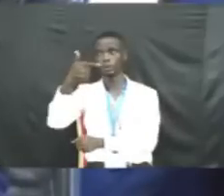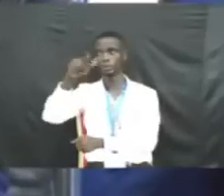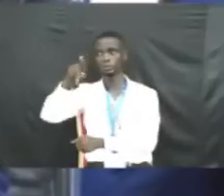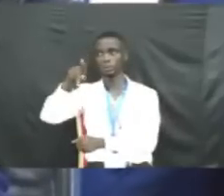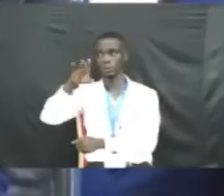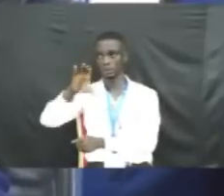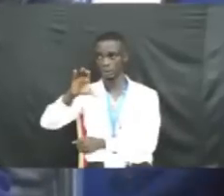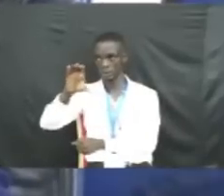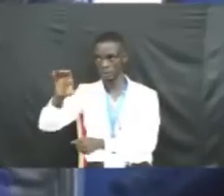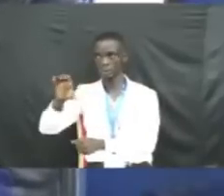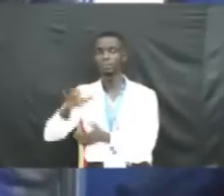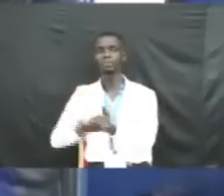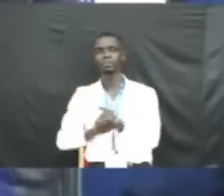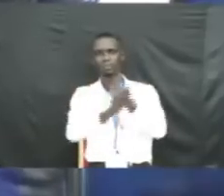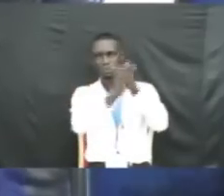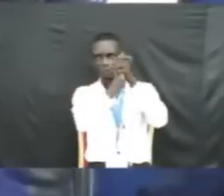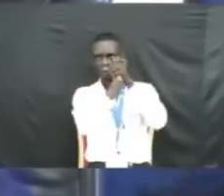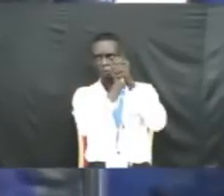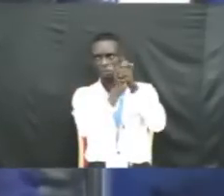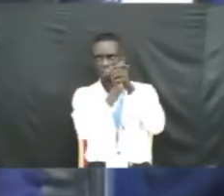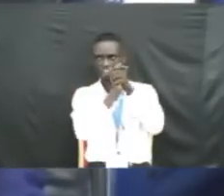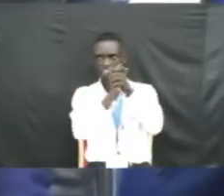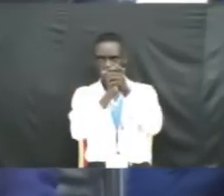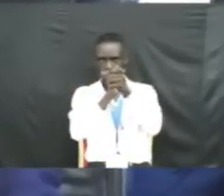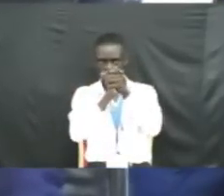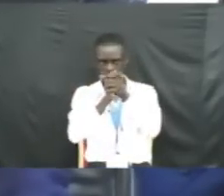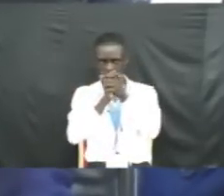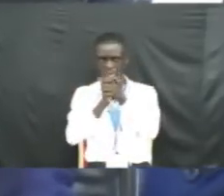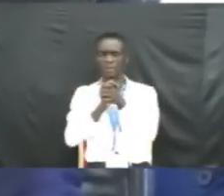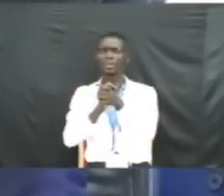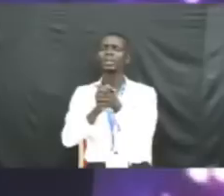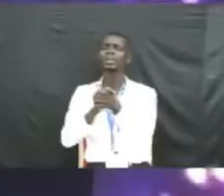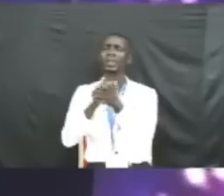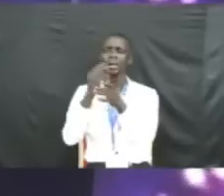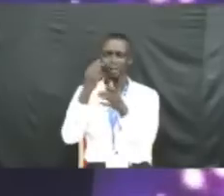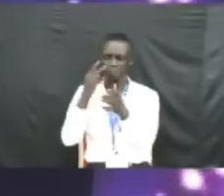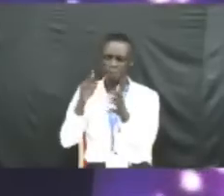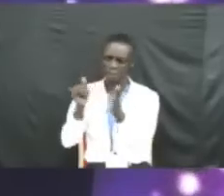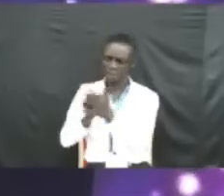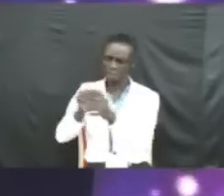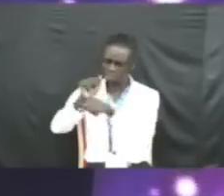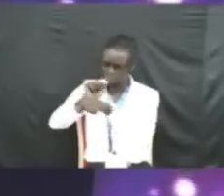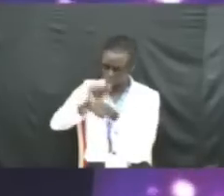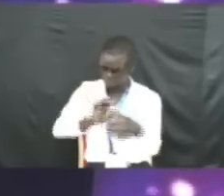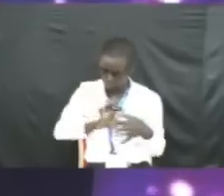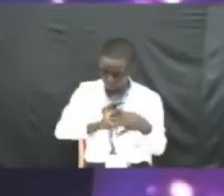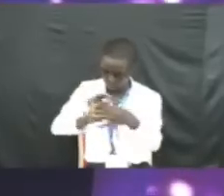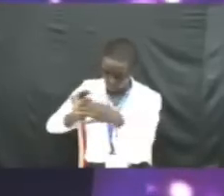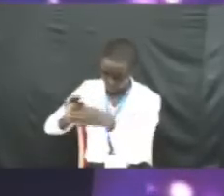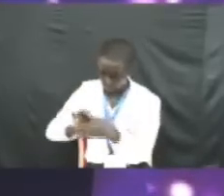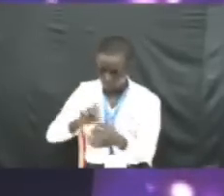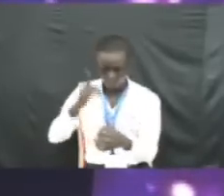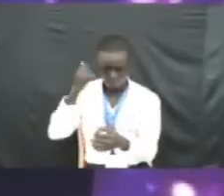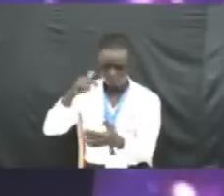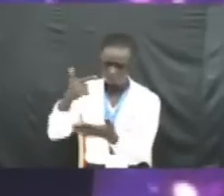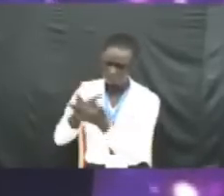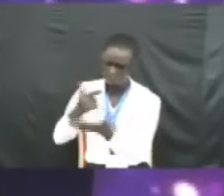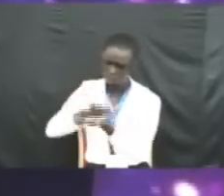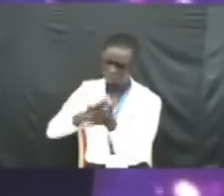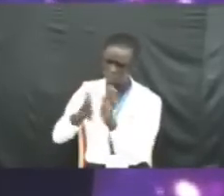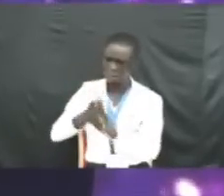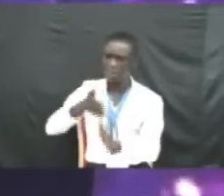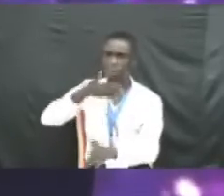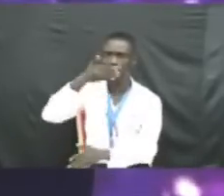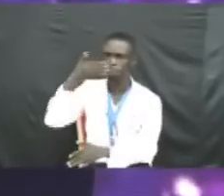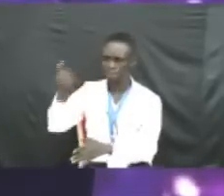Congrats. We look forward as always to working with you for the betterment of our country. As I have been